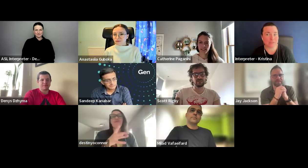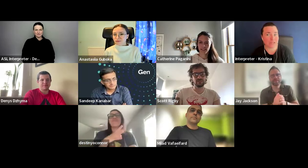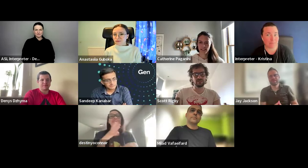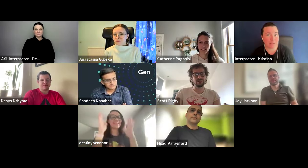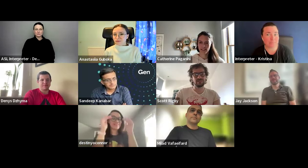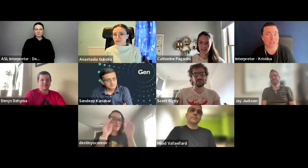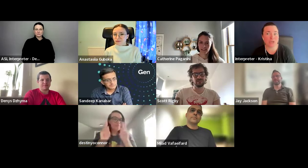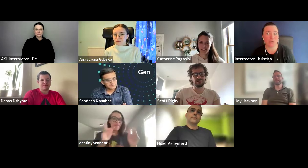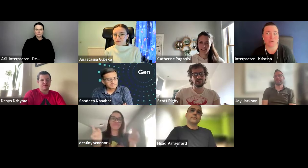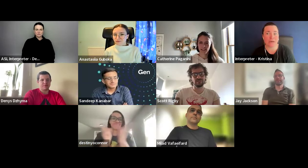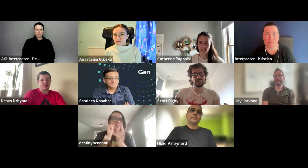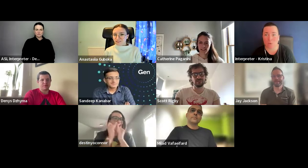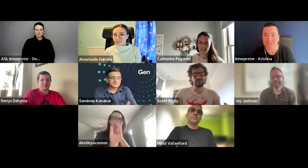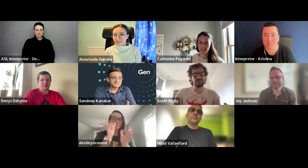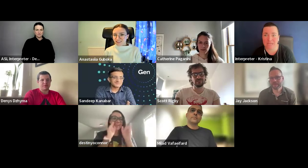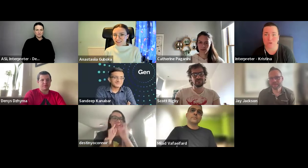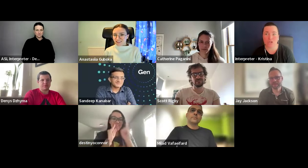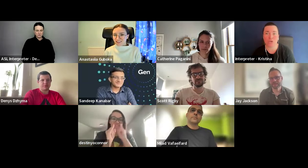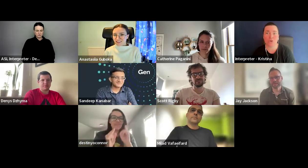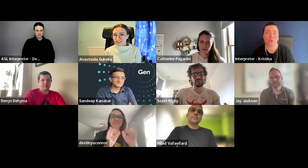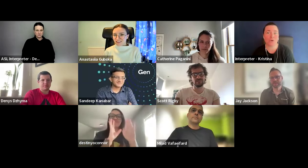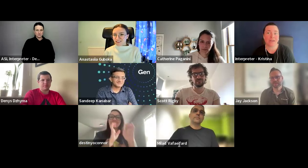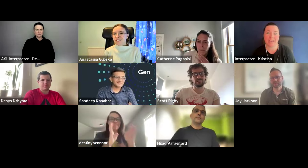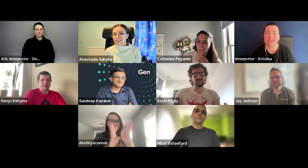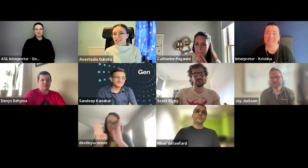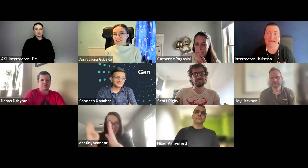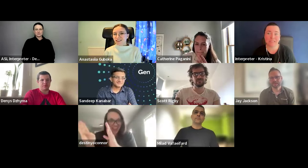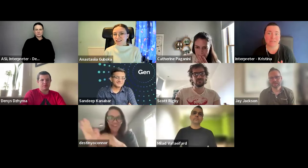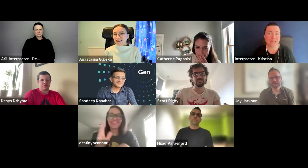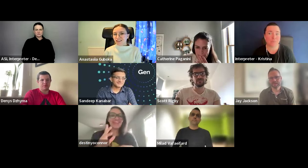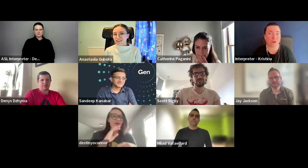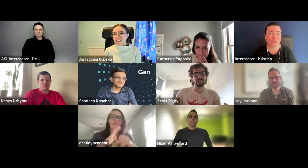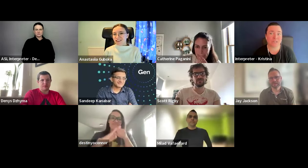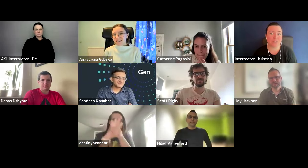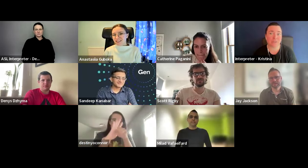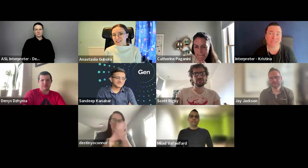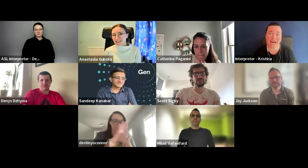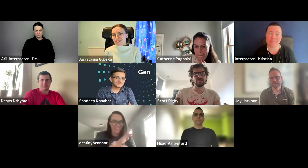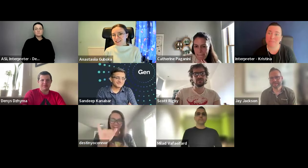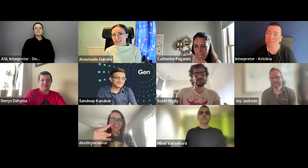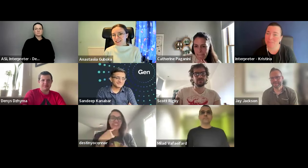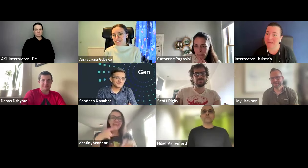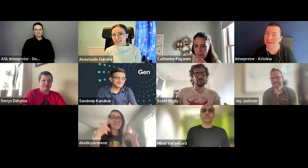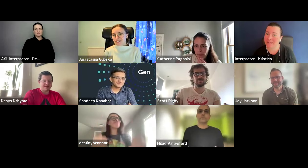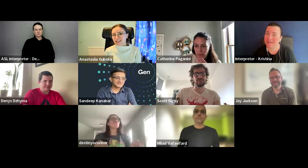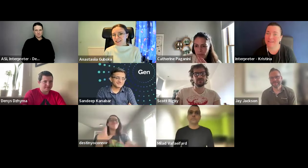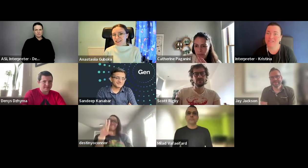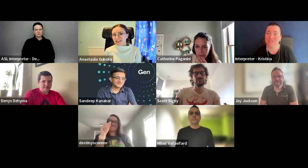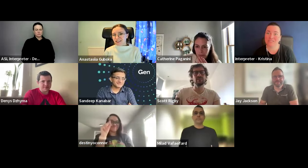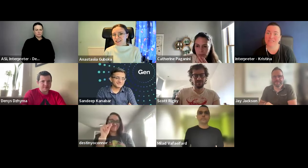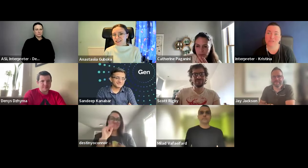expect people to come up to you and want to meet you. And these last minute impromptu interviews to happen. Be